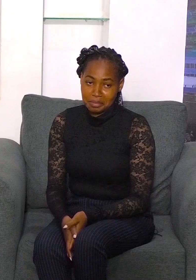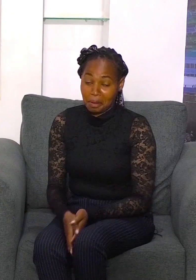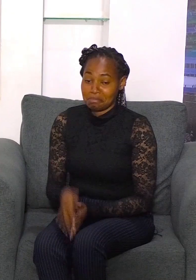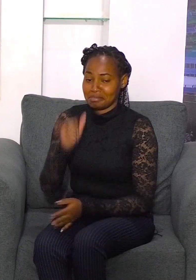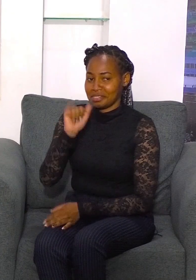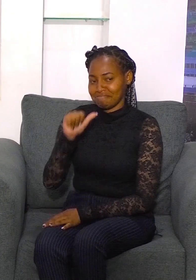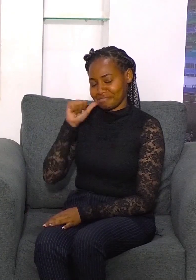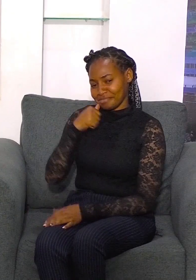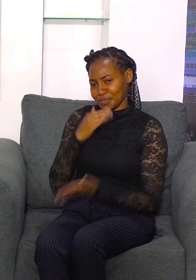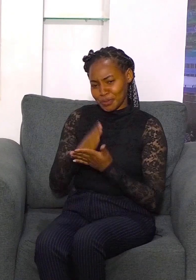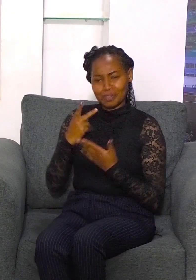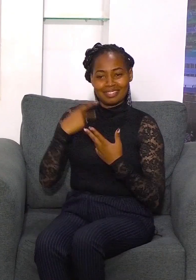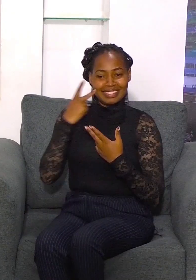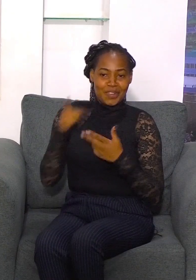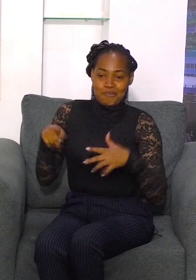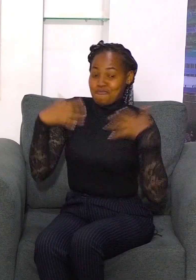That's really interesting.